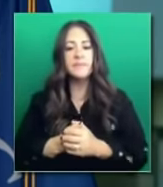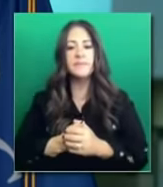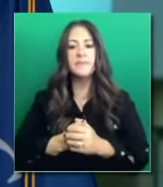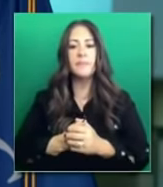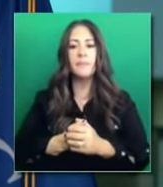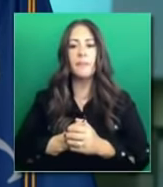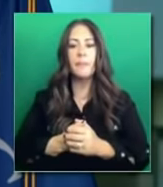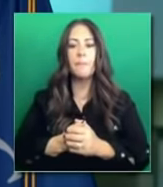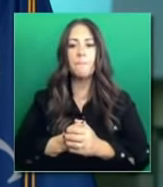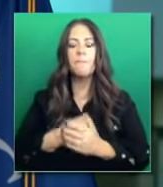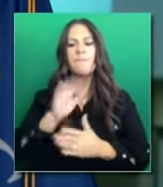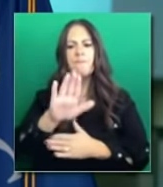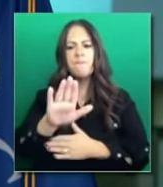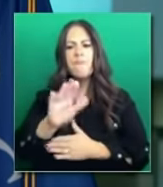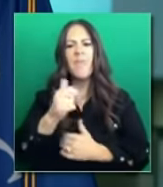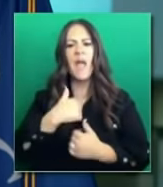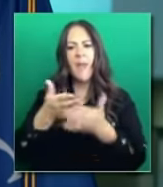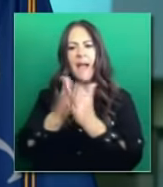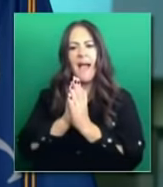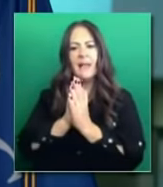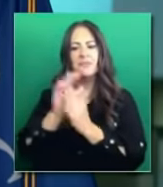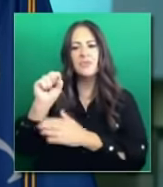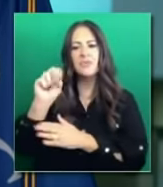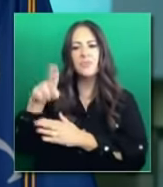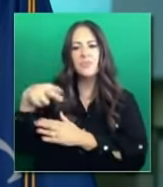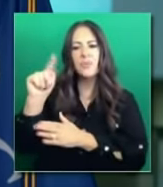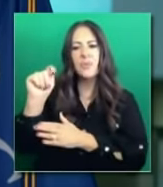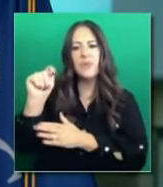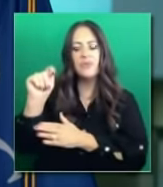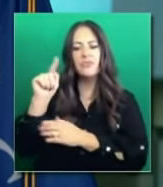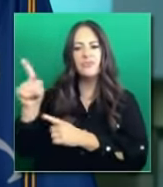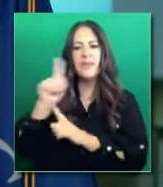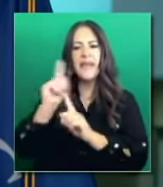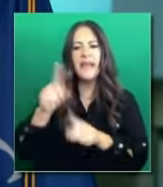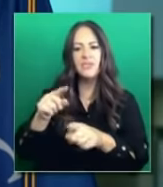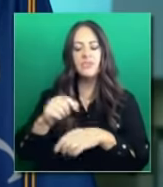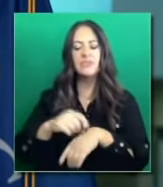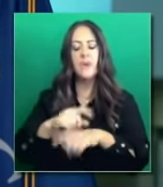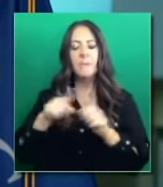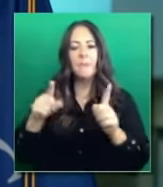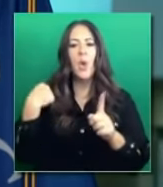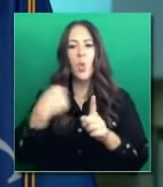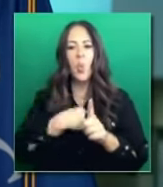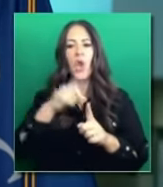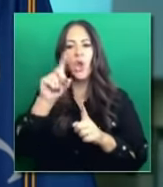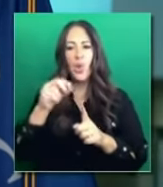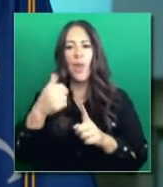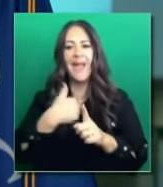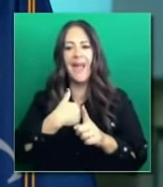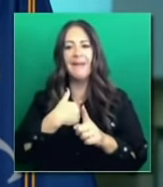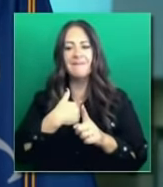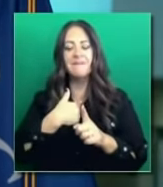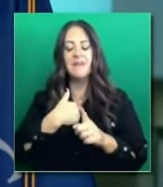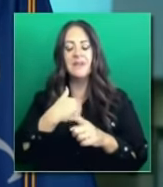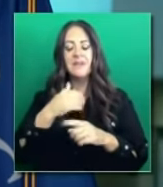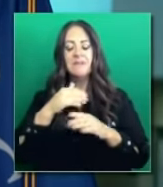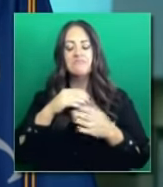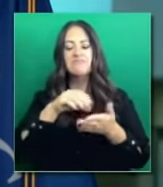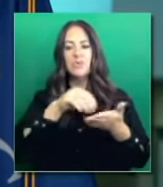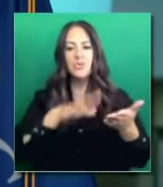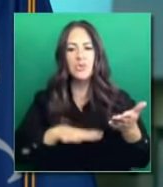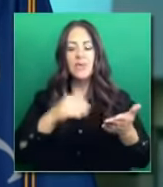superintendent, and Linda, perhaps you can amplify, we have cohorts of people with physical and mental disabilities that